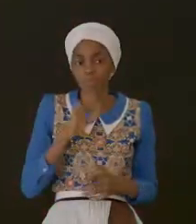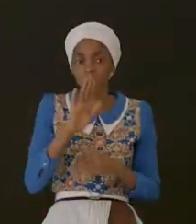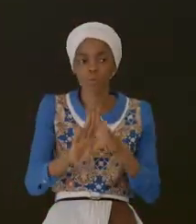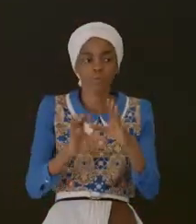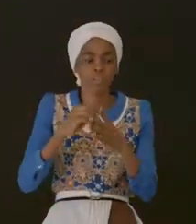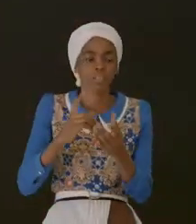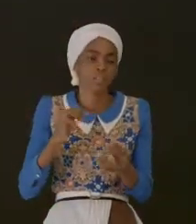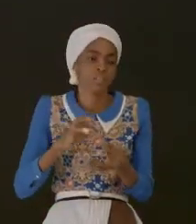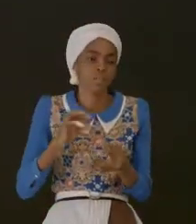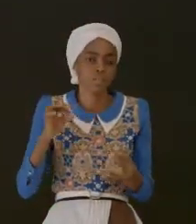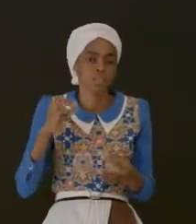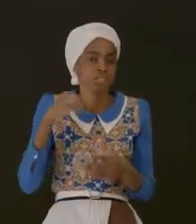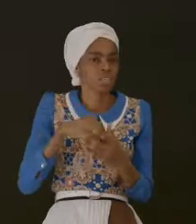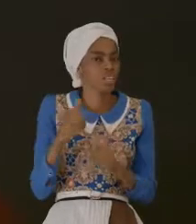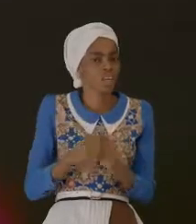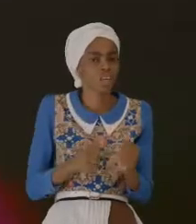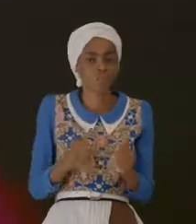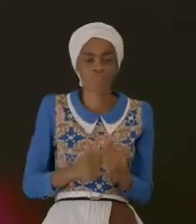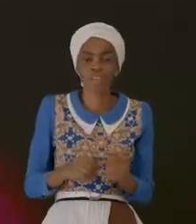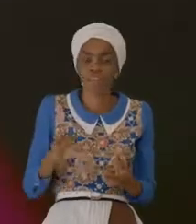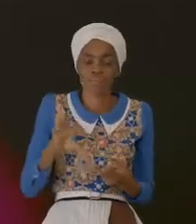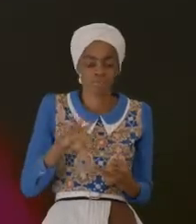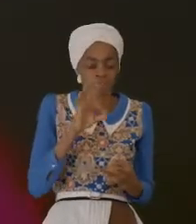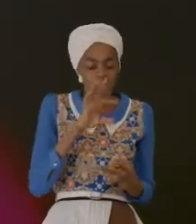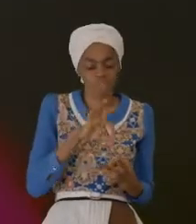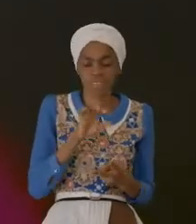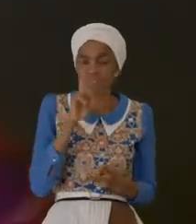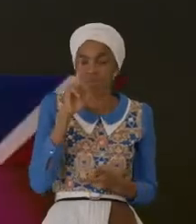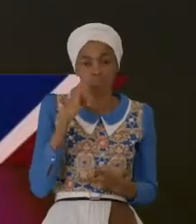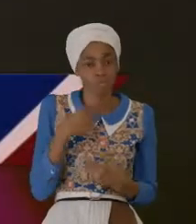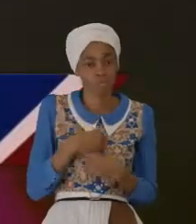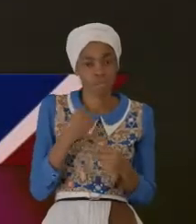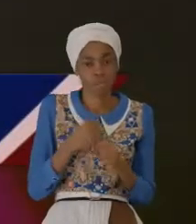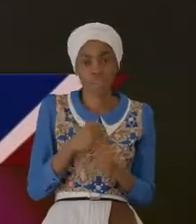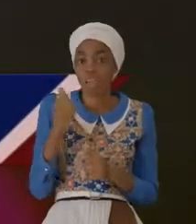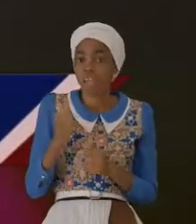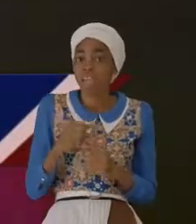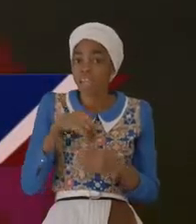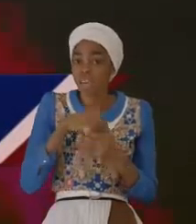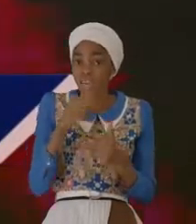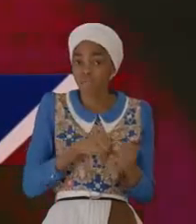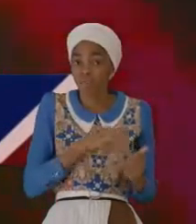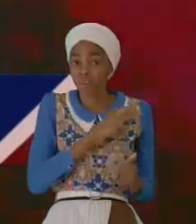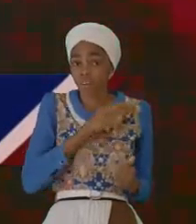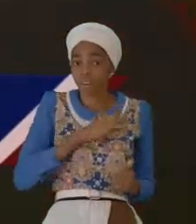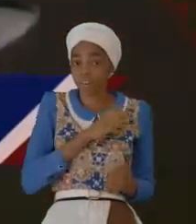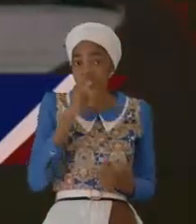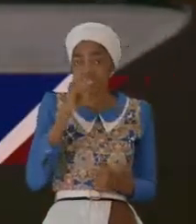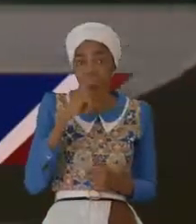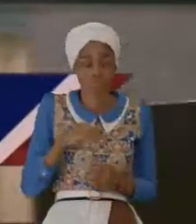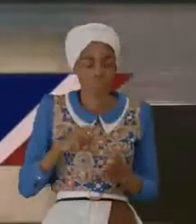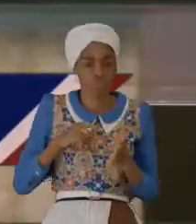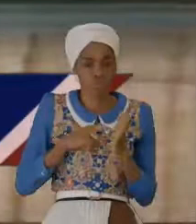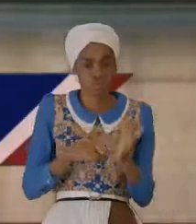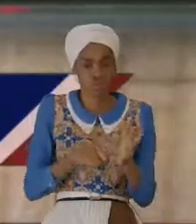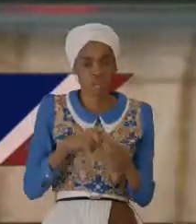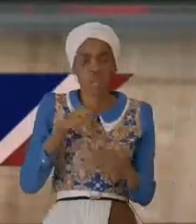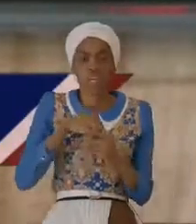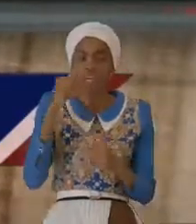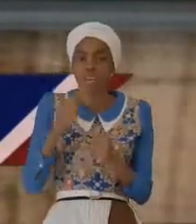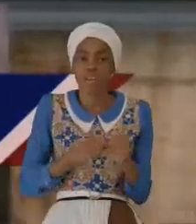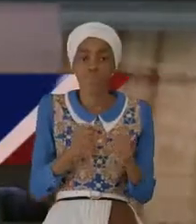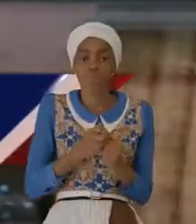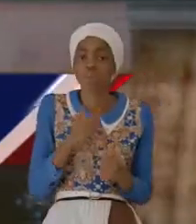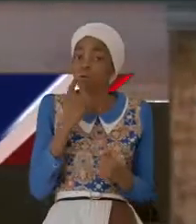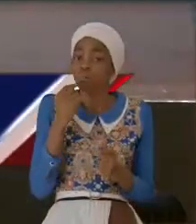make in every character you demonstrate in every word of your mouth in